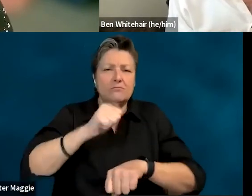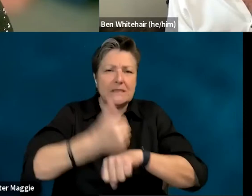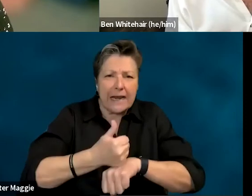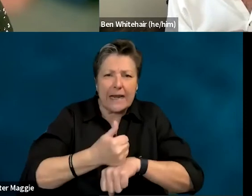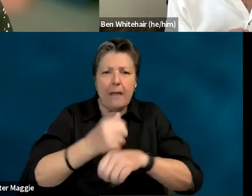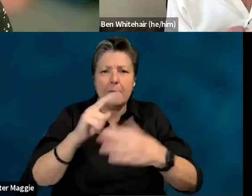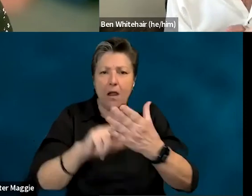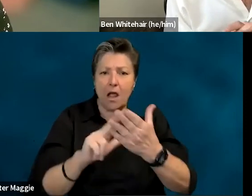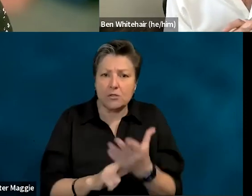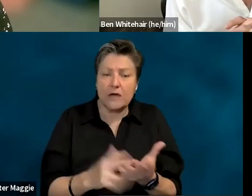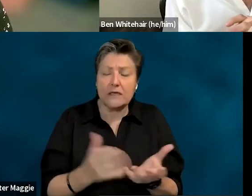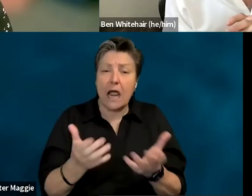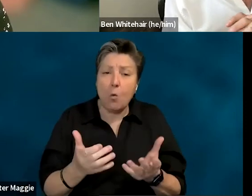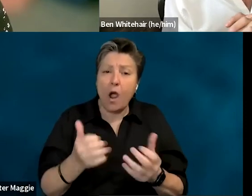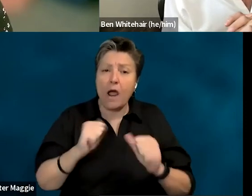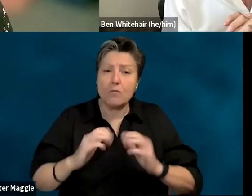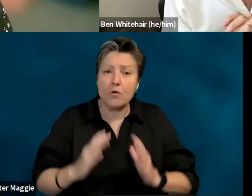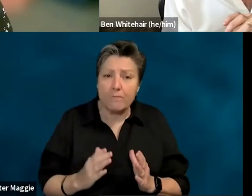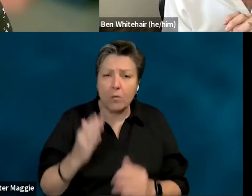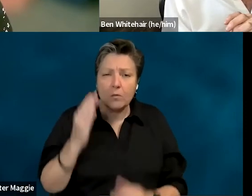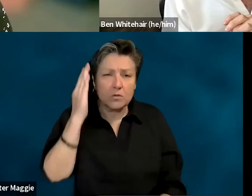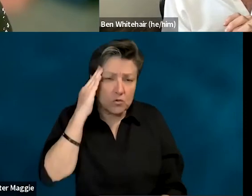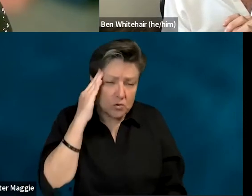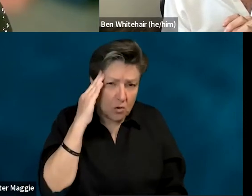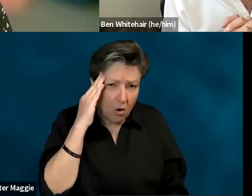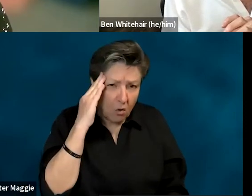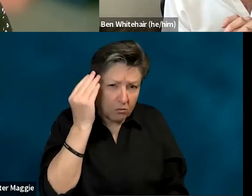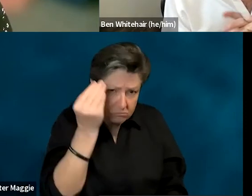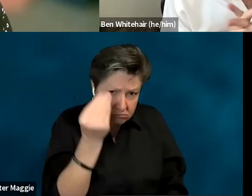I want performers to know is that